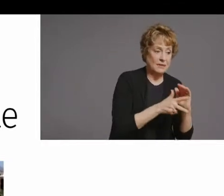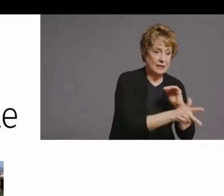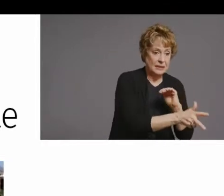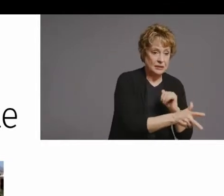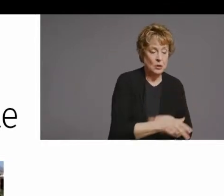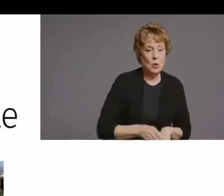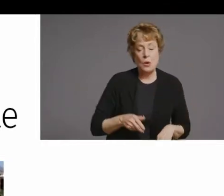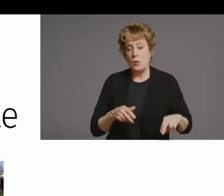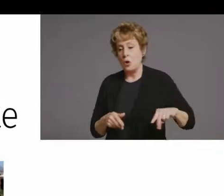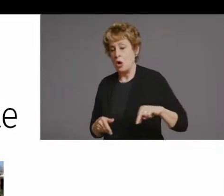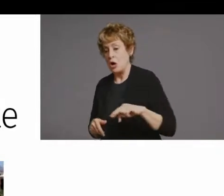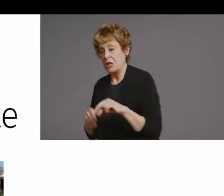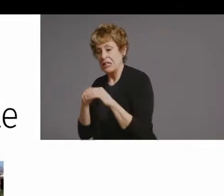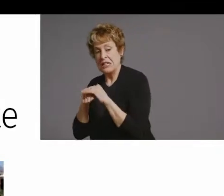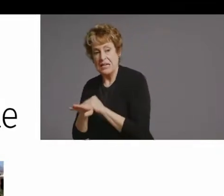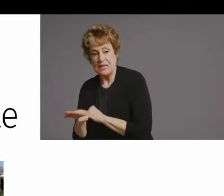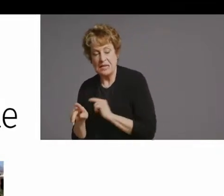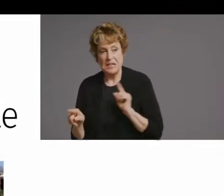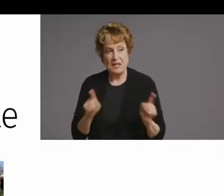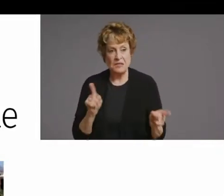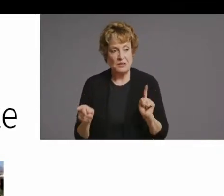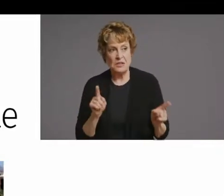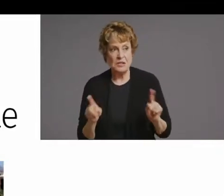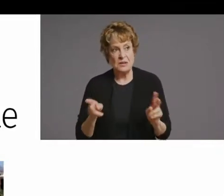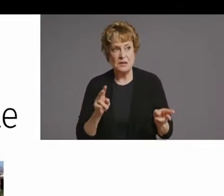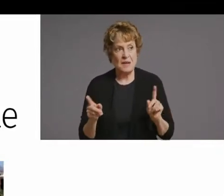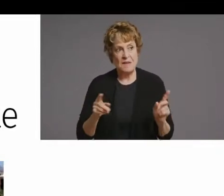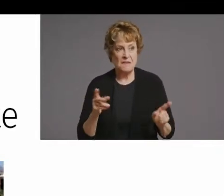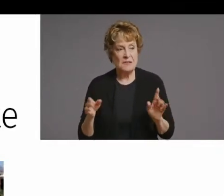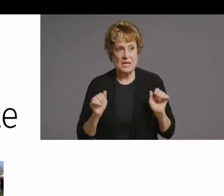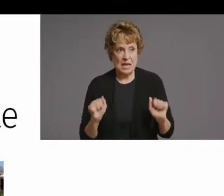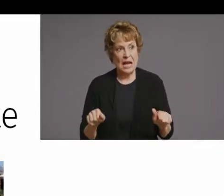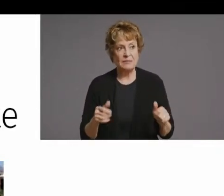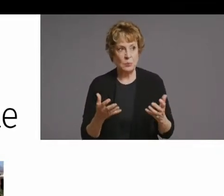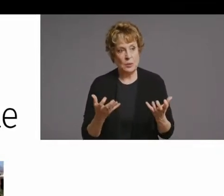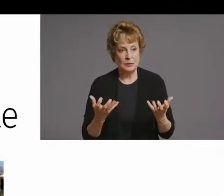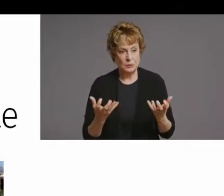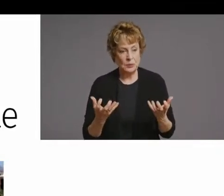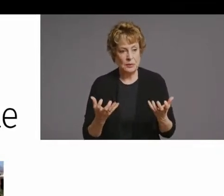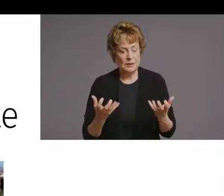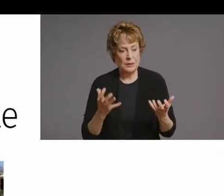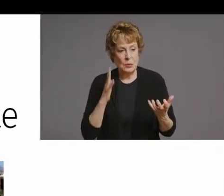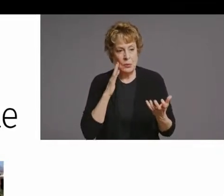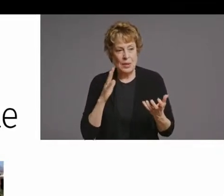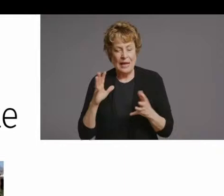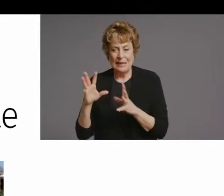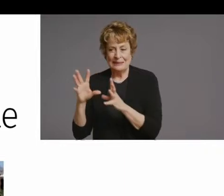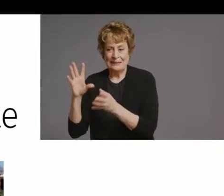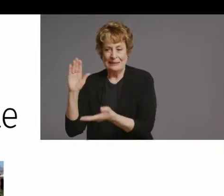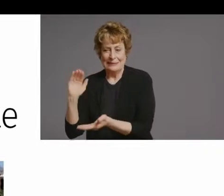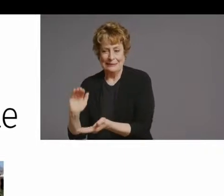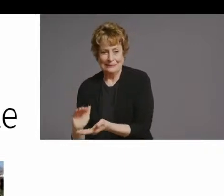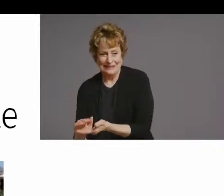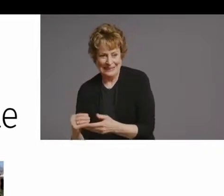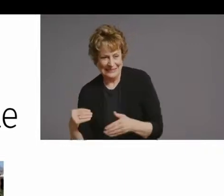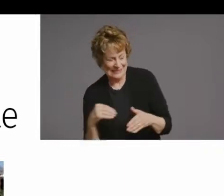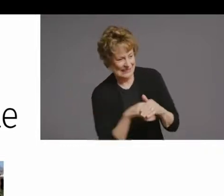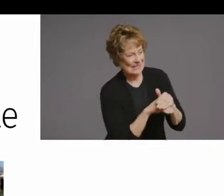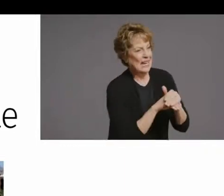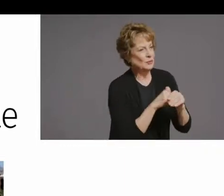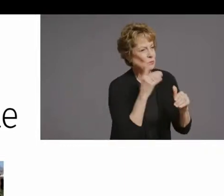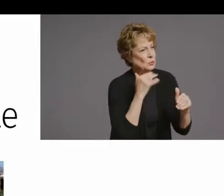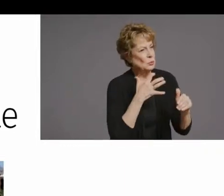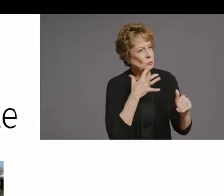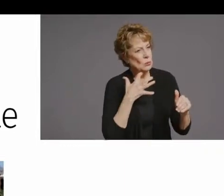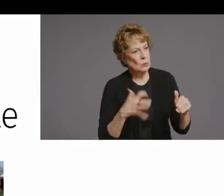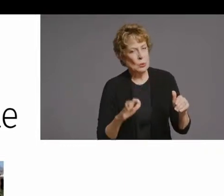walk-up capabilities. They are looking to transition potentially indoors based on what we expect the weather to do.